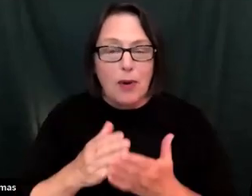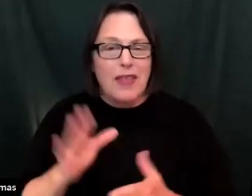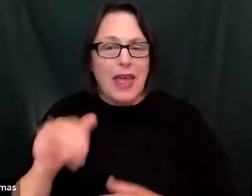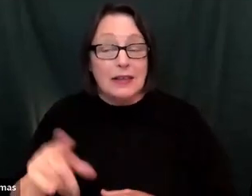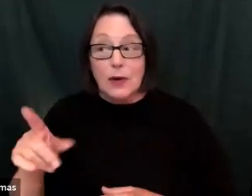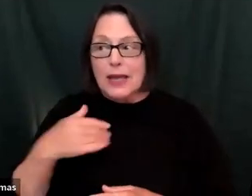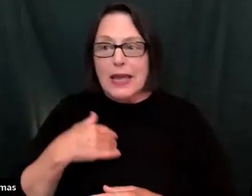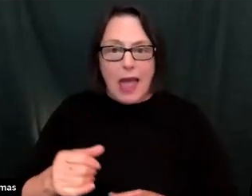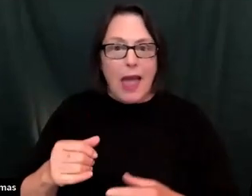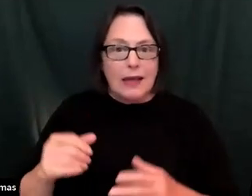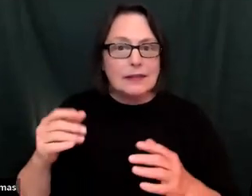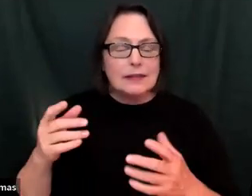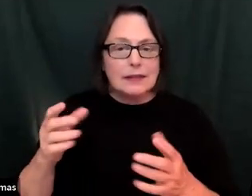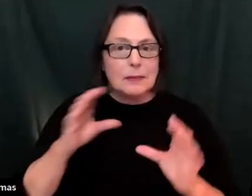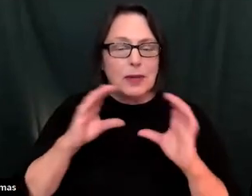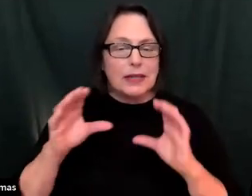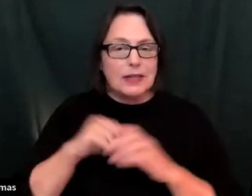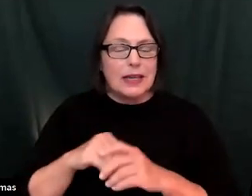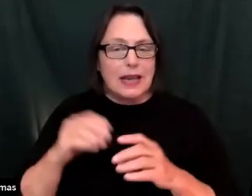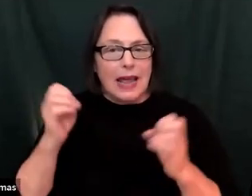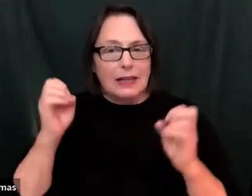routines.